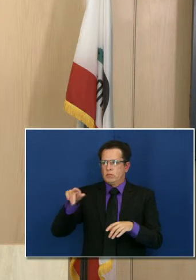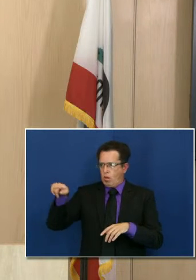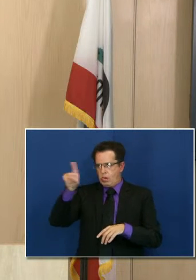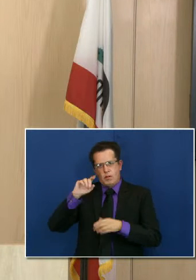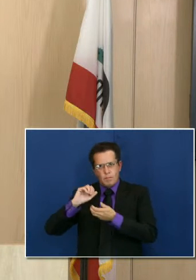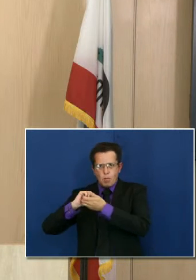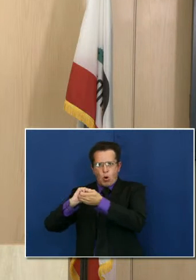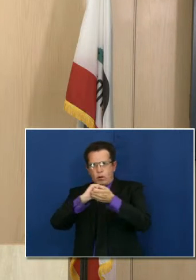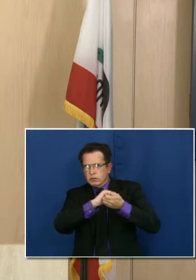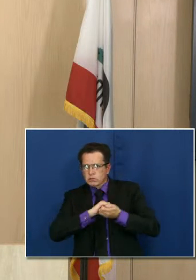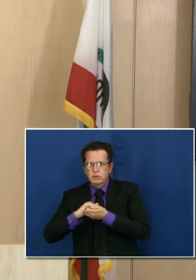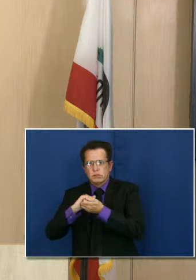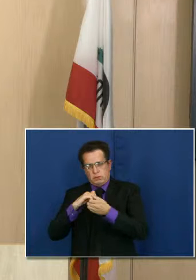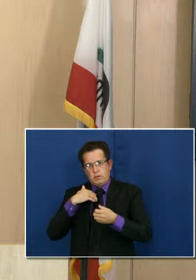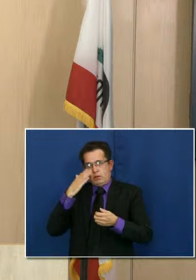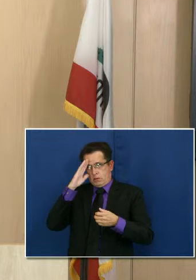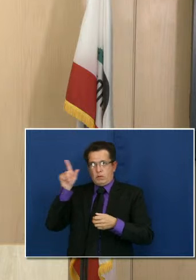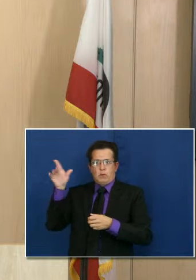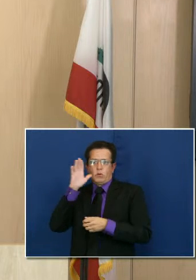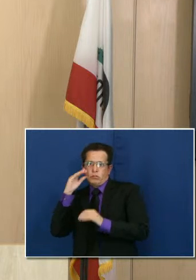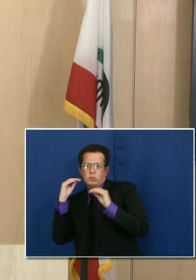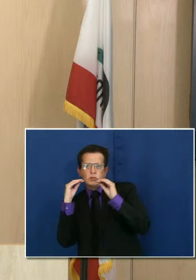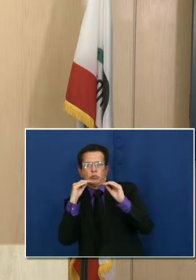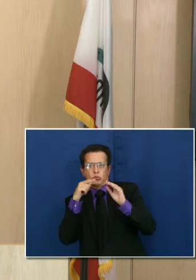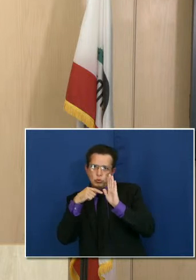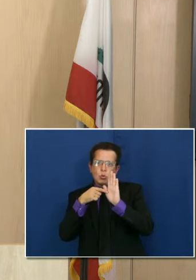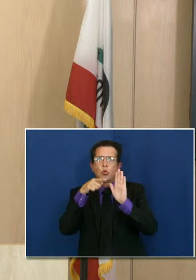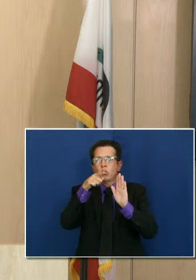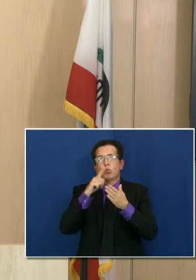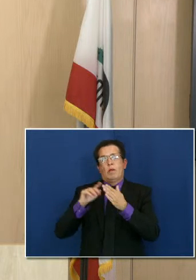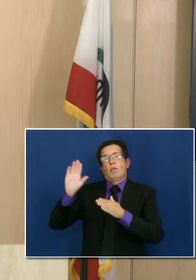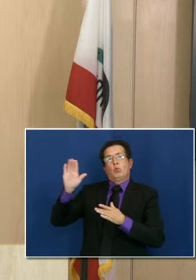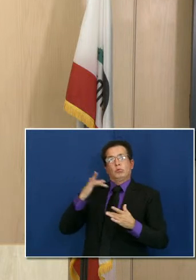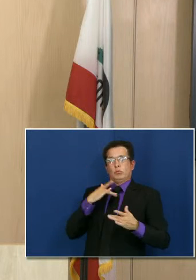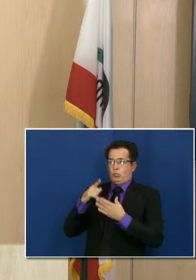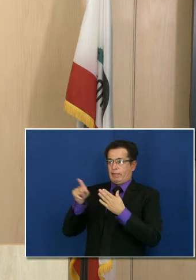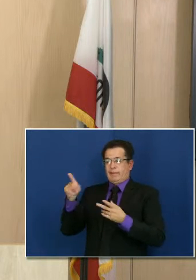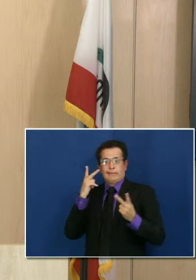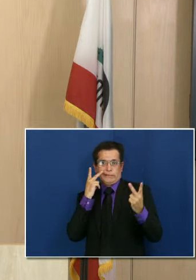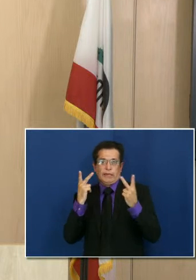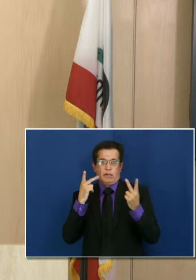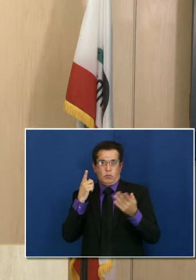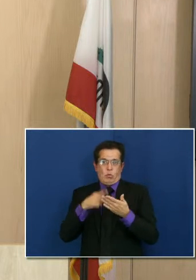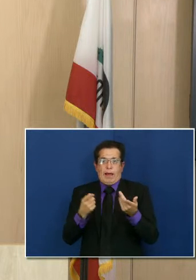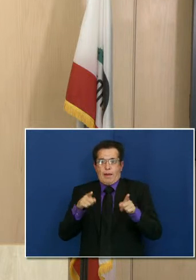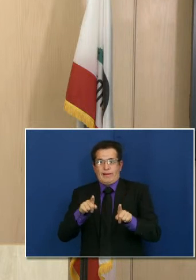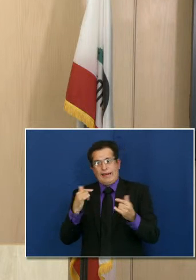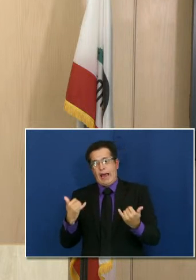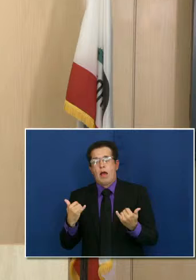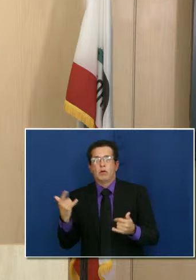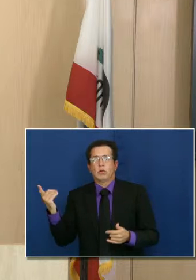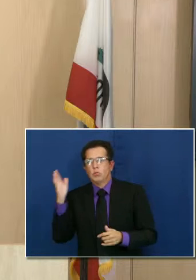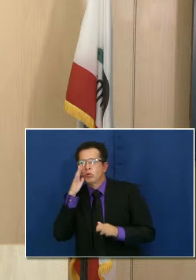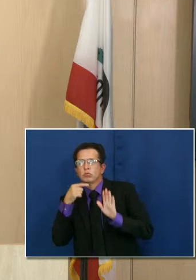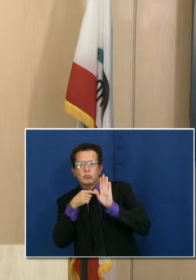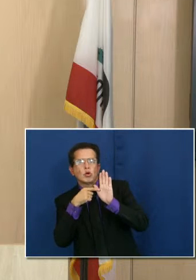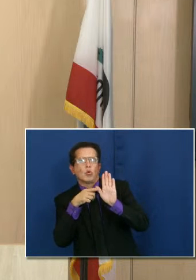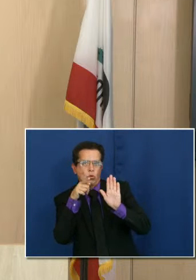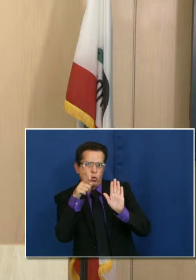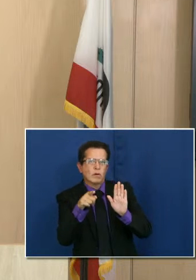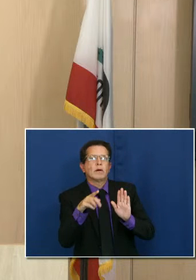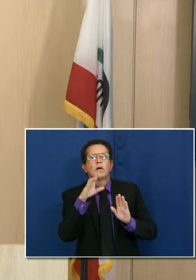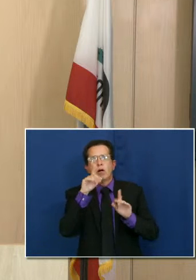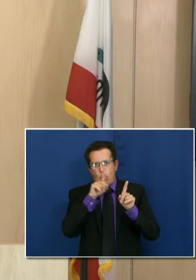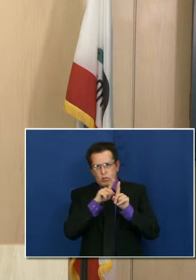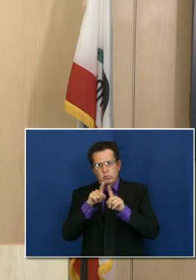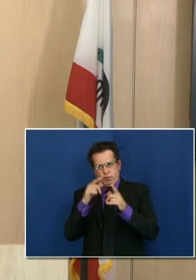look forward to some insight around challenges they face and concerns they have around where we are going. We also know there's been considerable attention